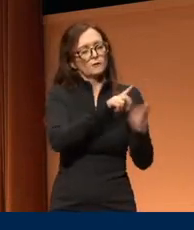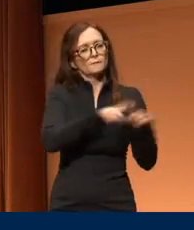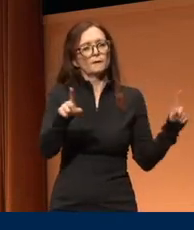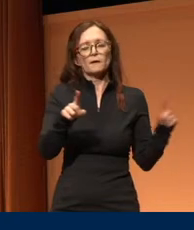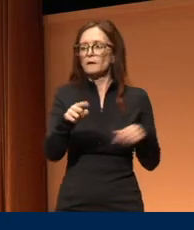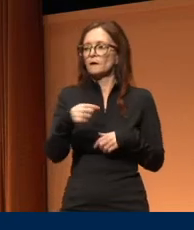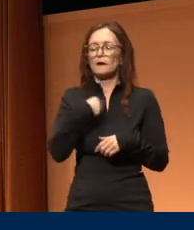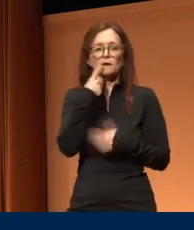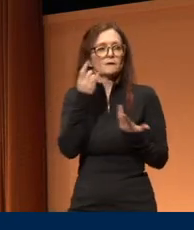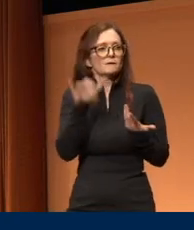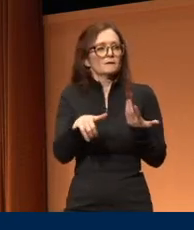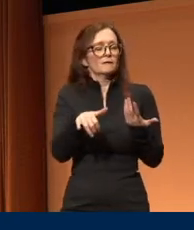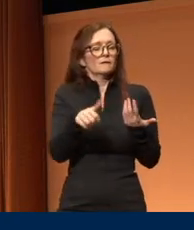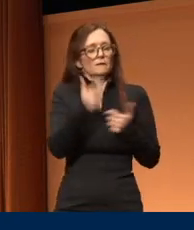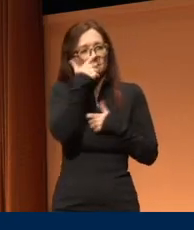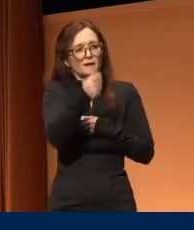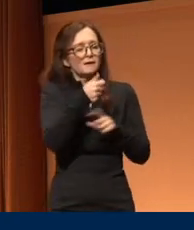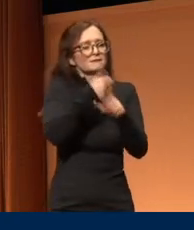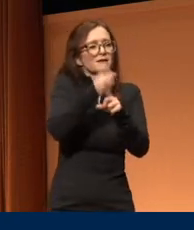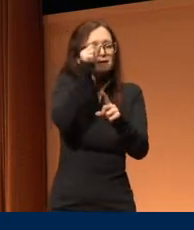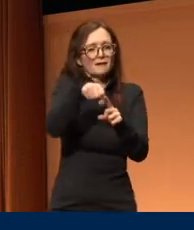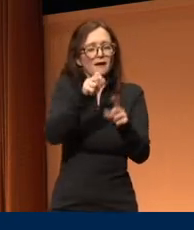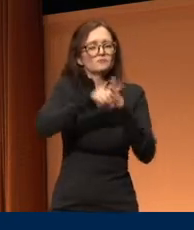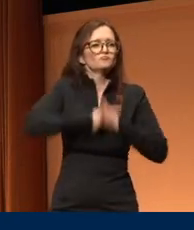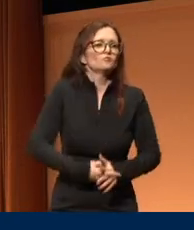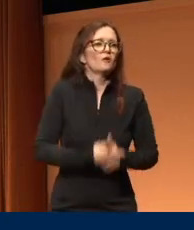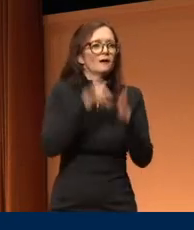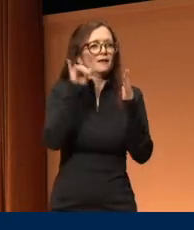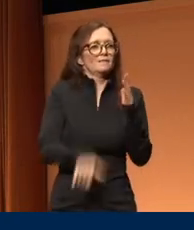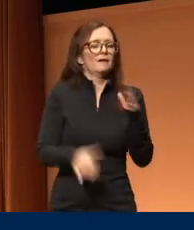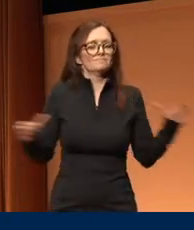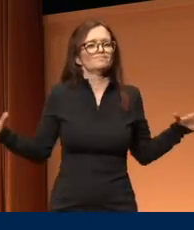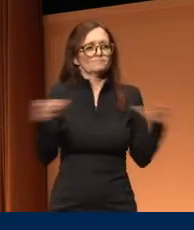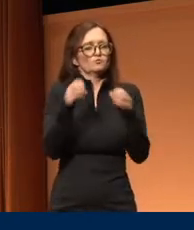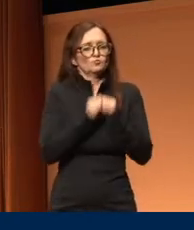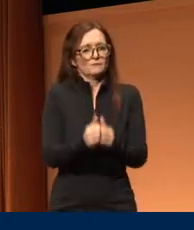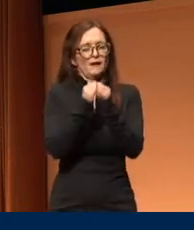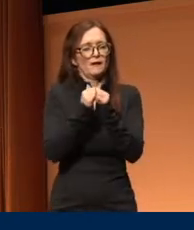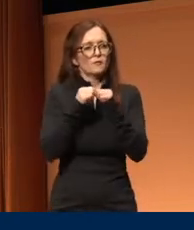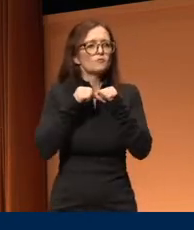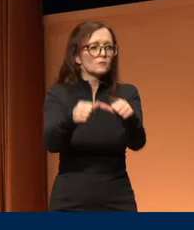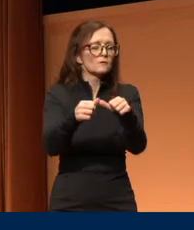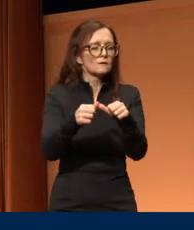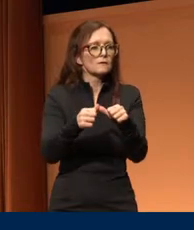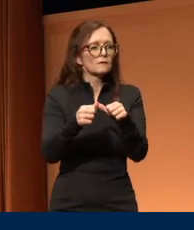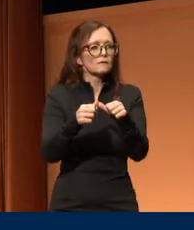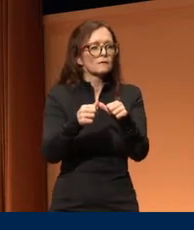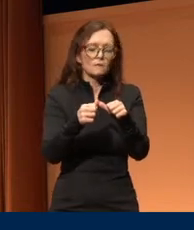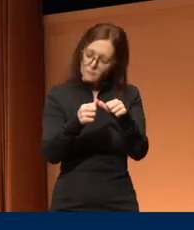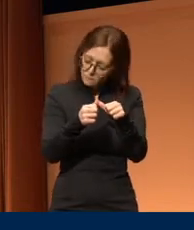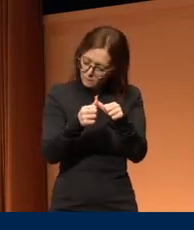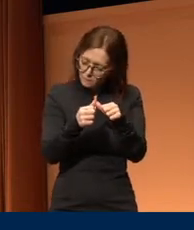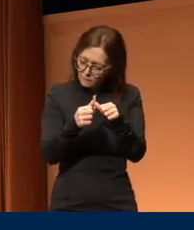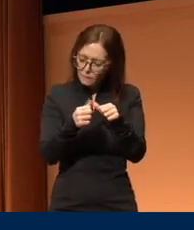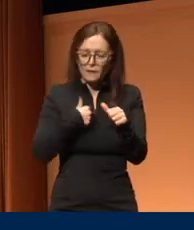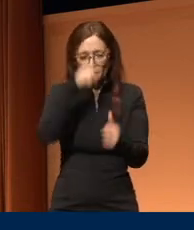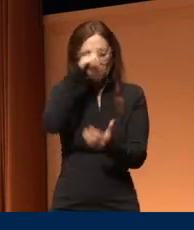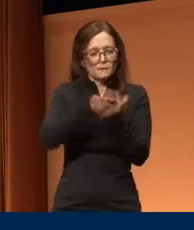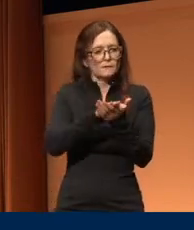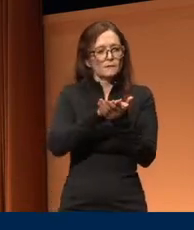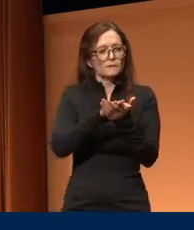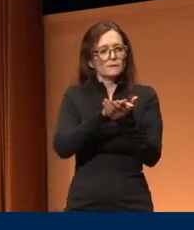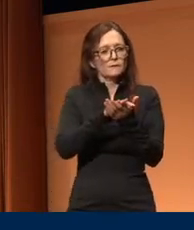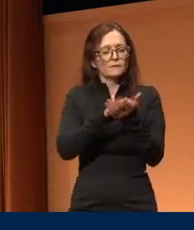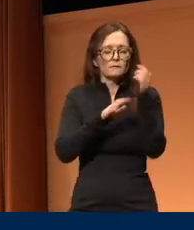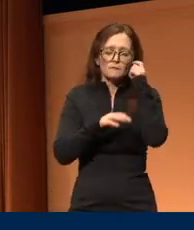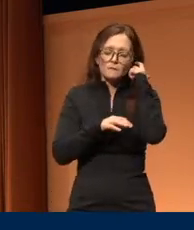rational self-interest alone can form the glue that keeps our polities together. I also no longer believe that reason, as